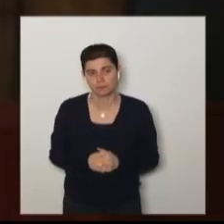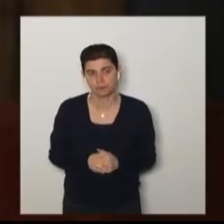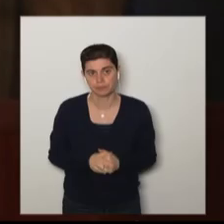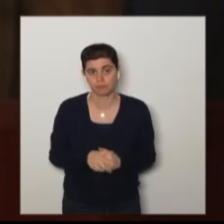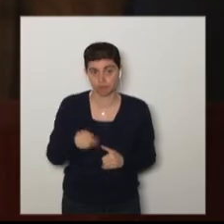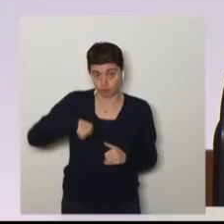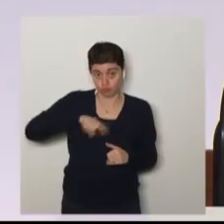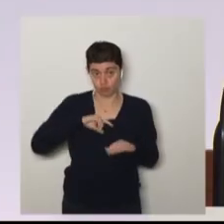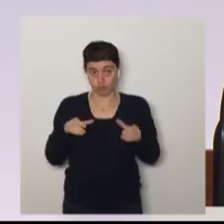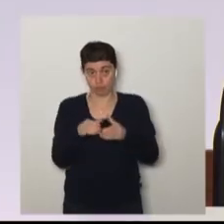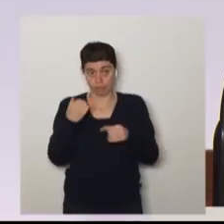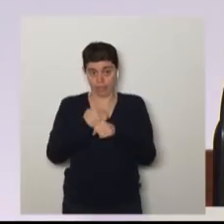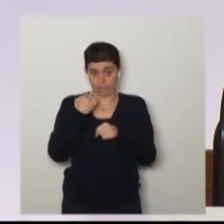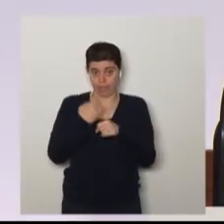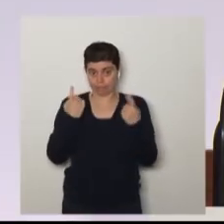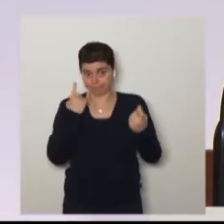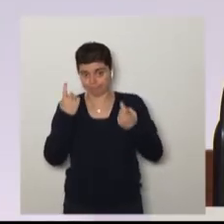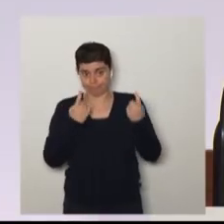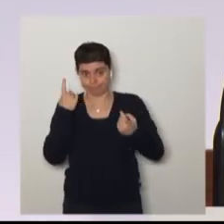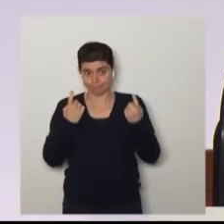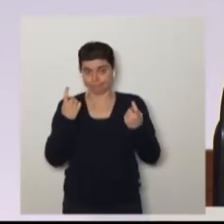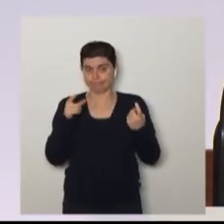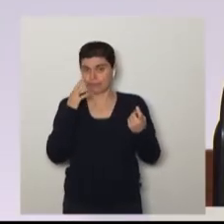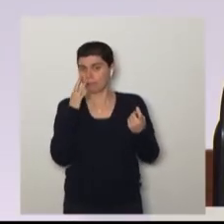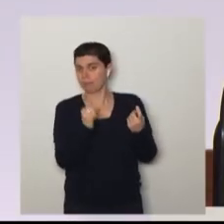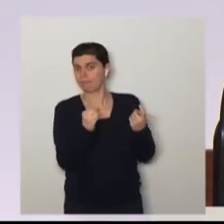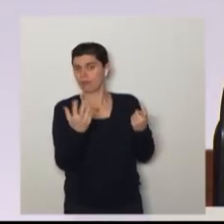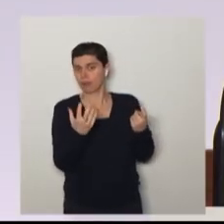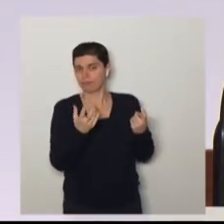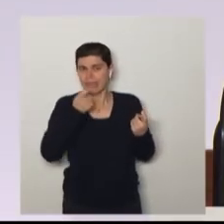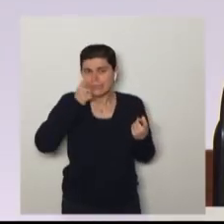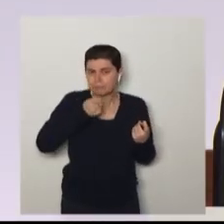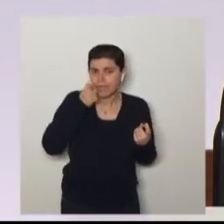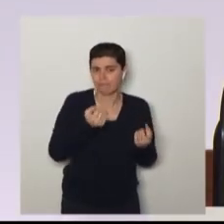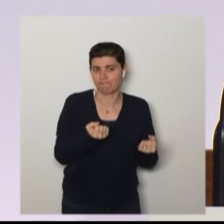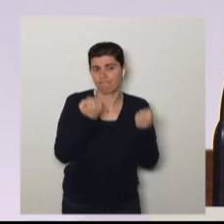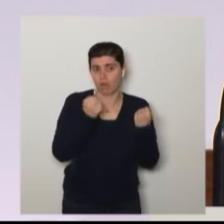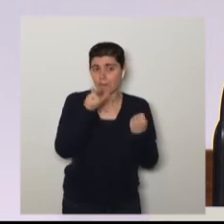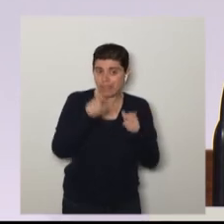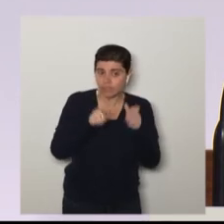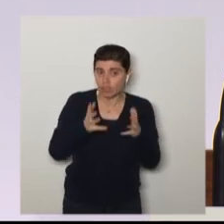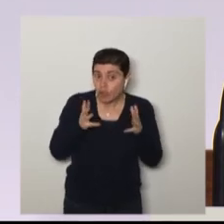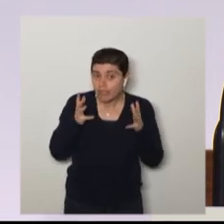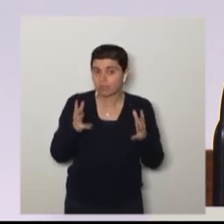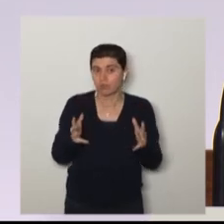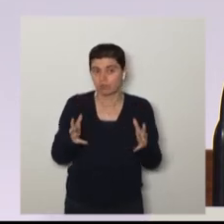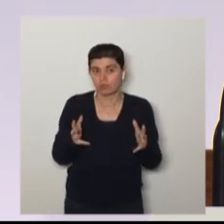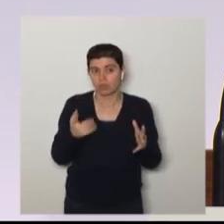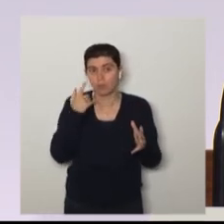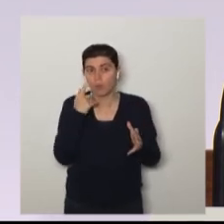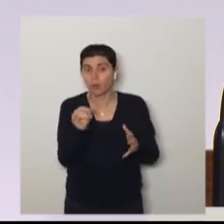is a lot of expertise and there is also a lot of commitment for a more long-term strategy,